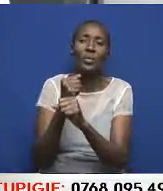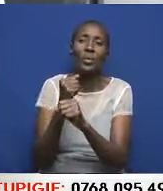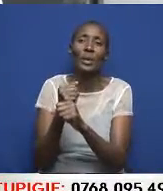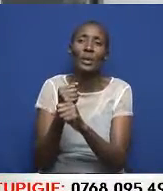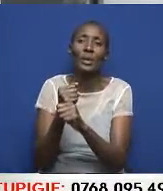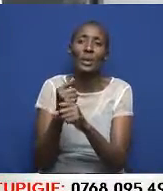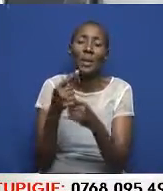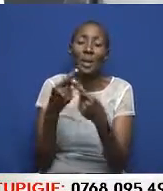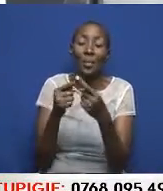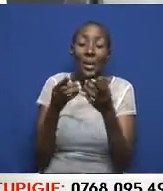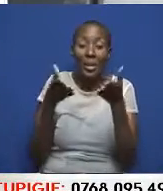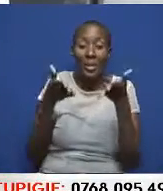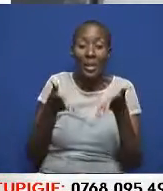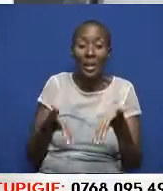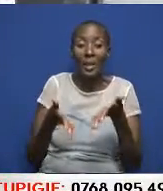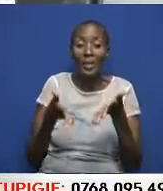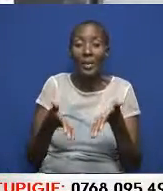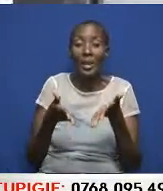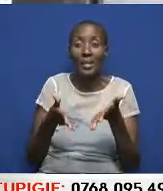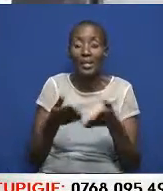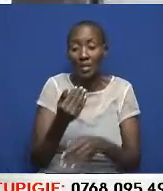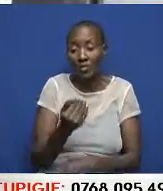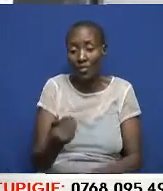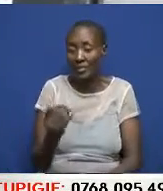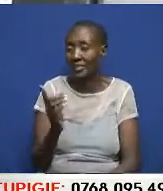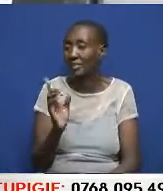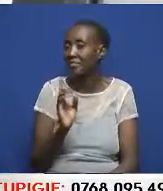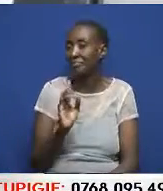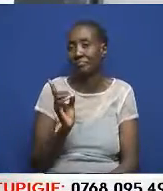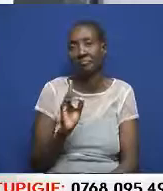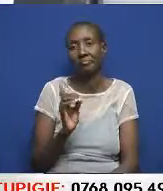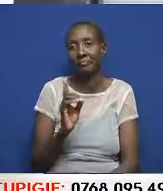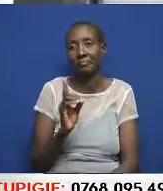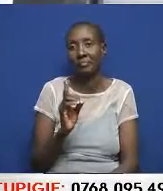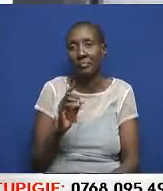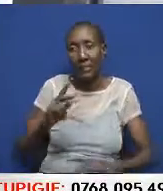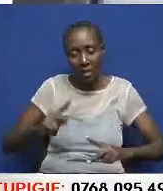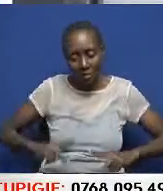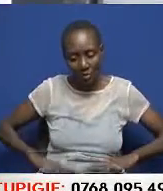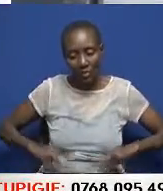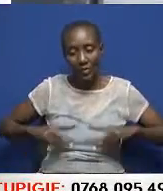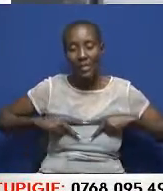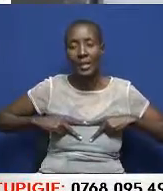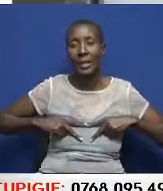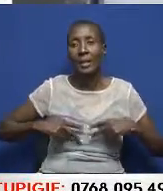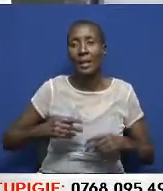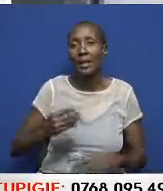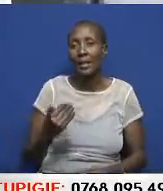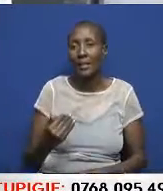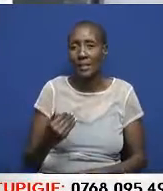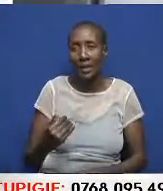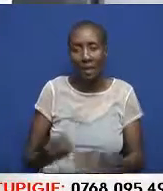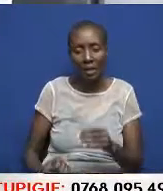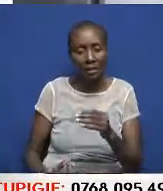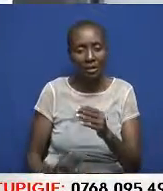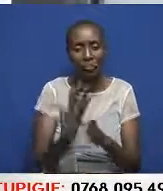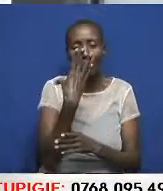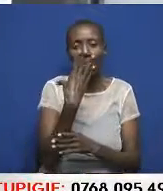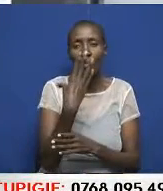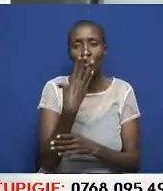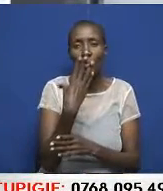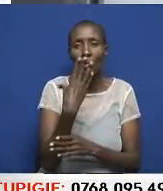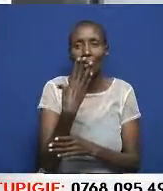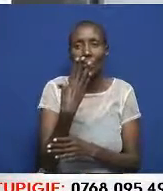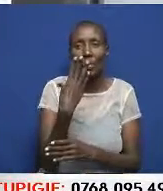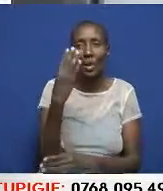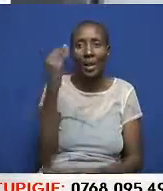being there presently for the child. So physically the child moved on. Academically they were